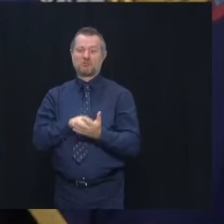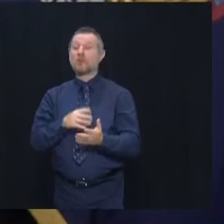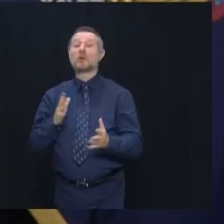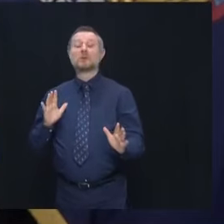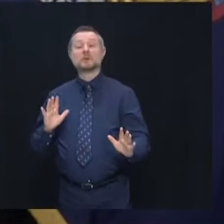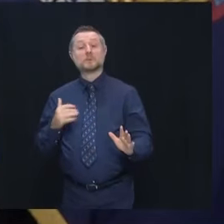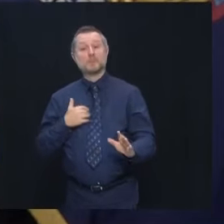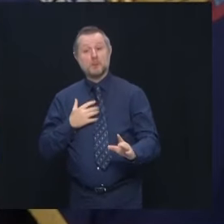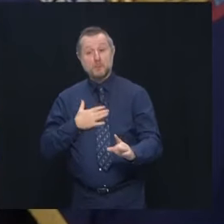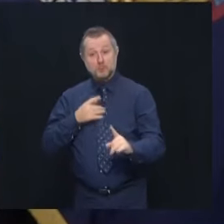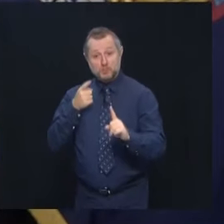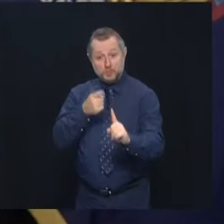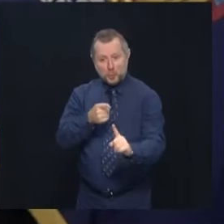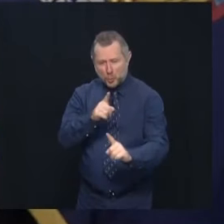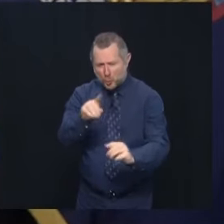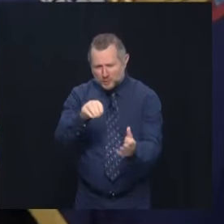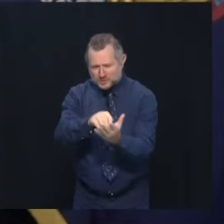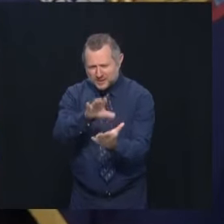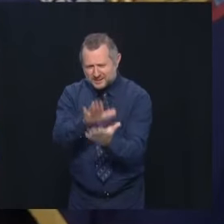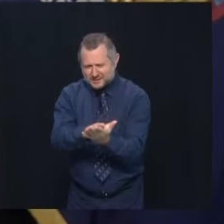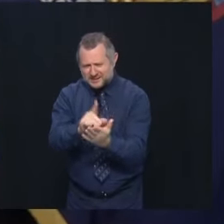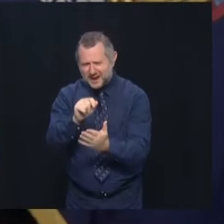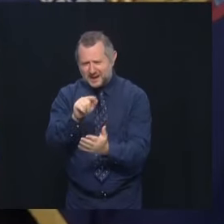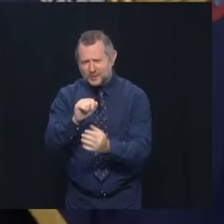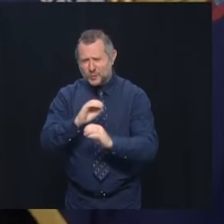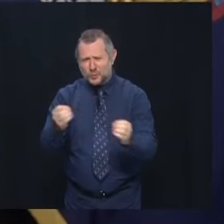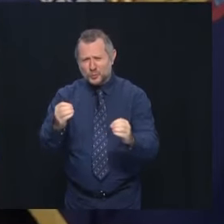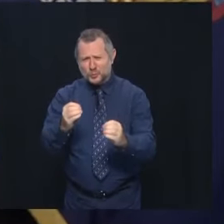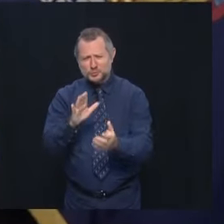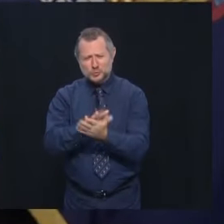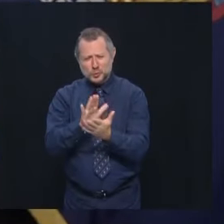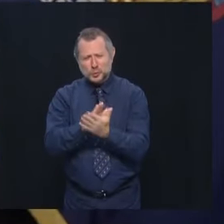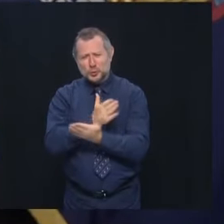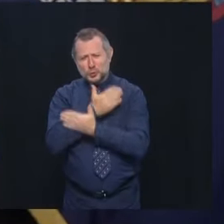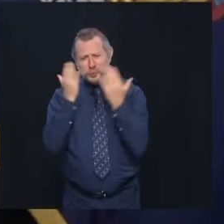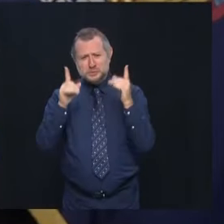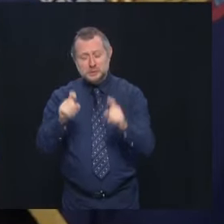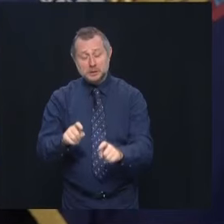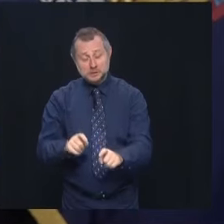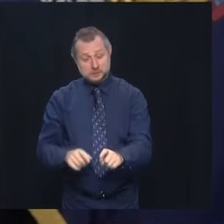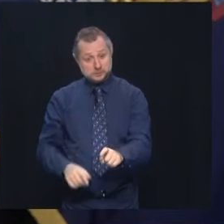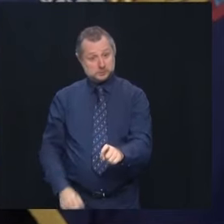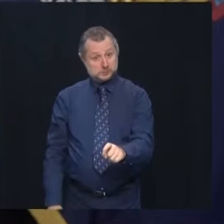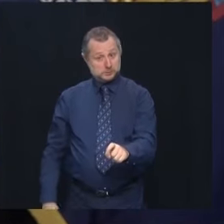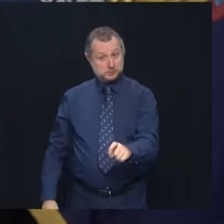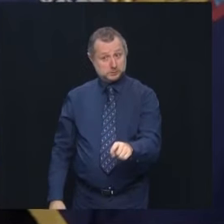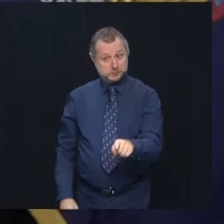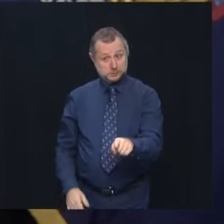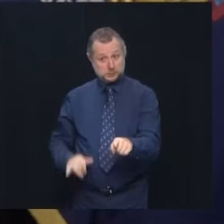data on some of these schools in these hotspot zip codes.